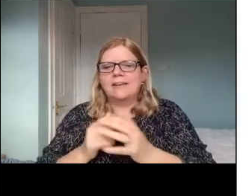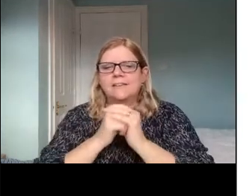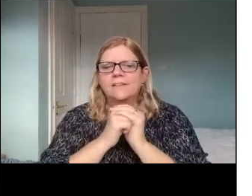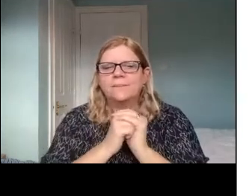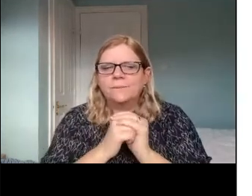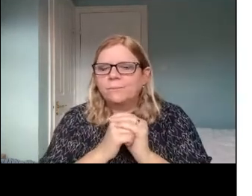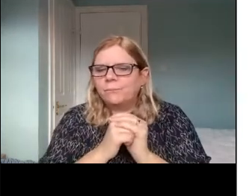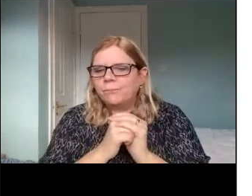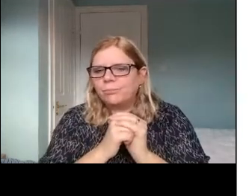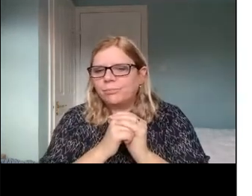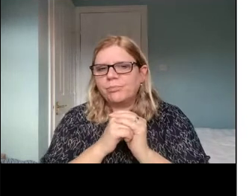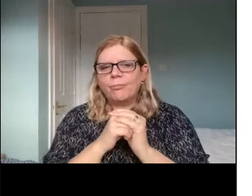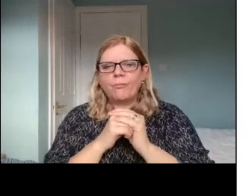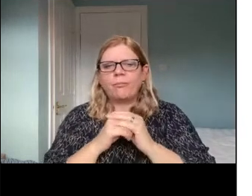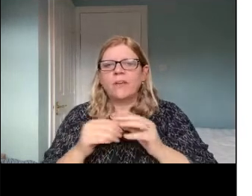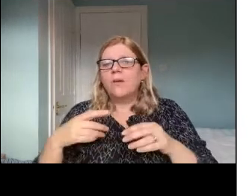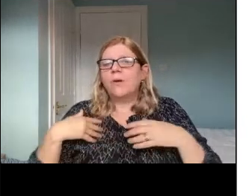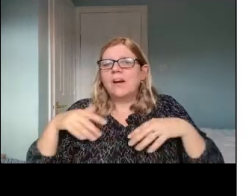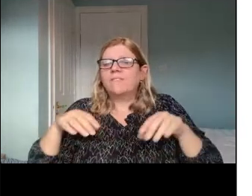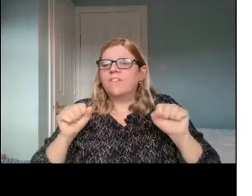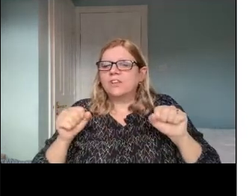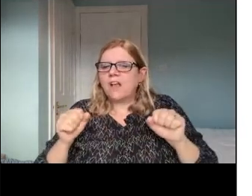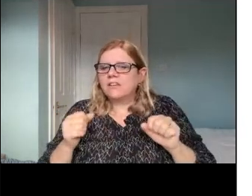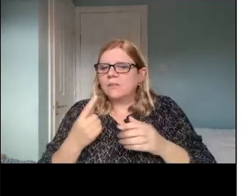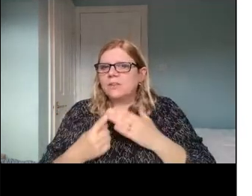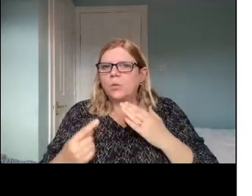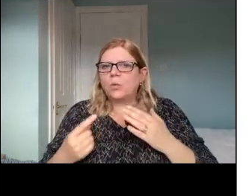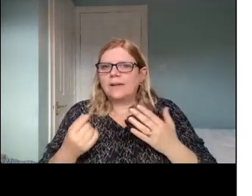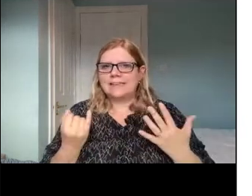to dedicate to this project.